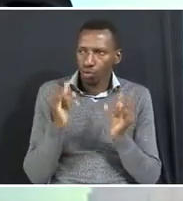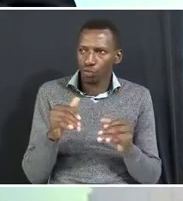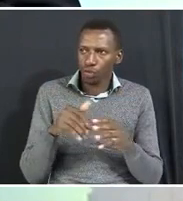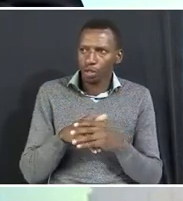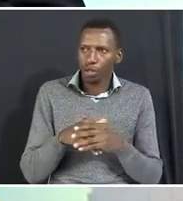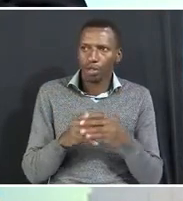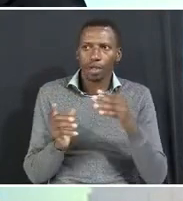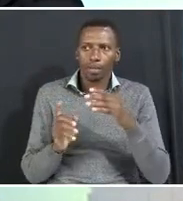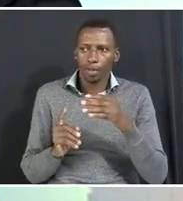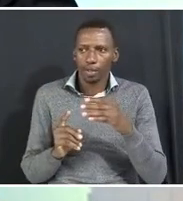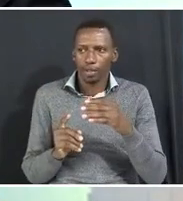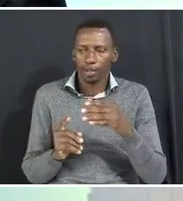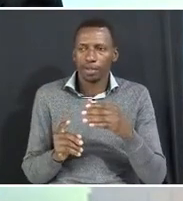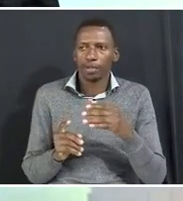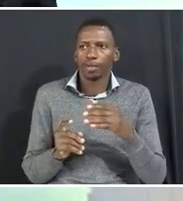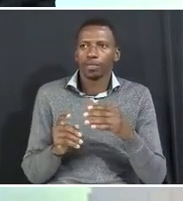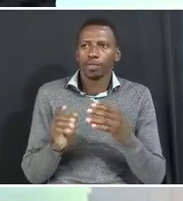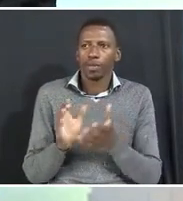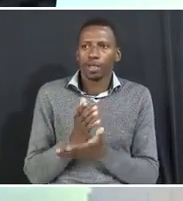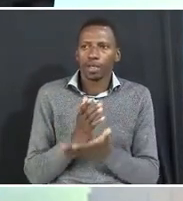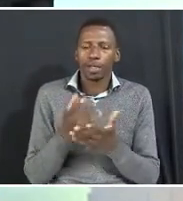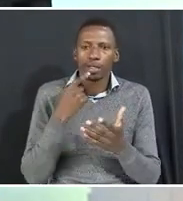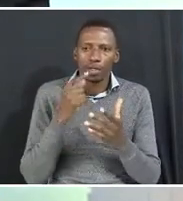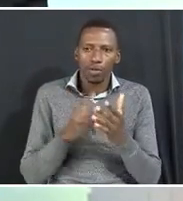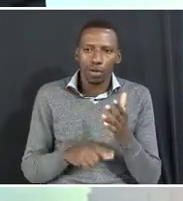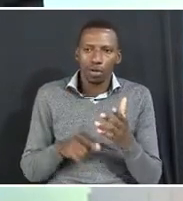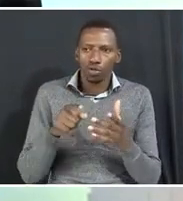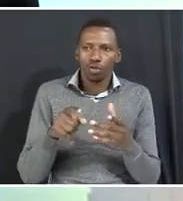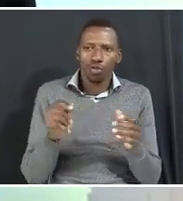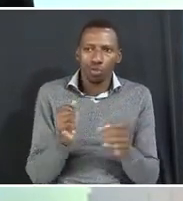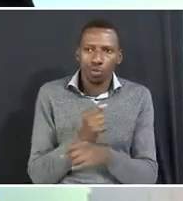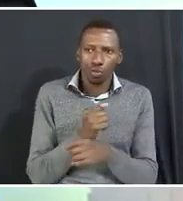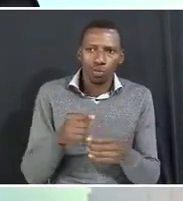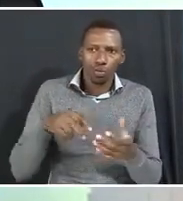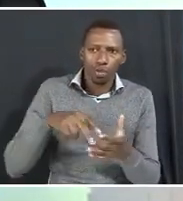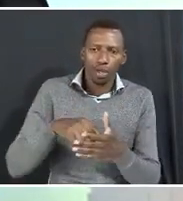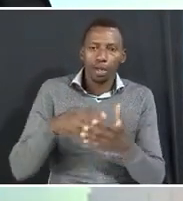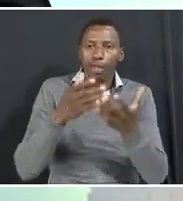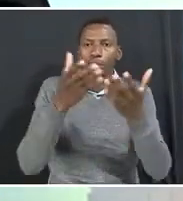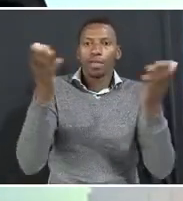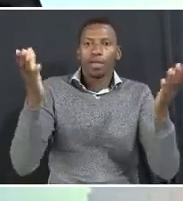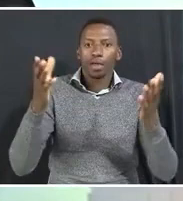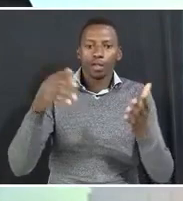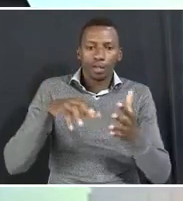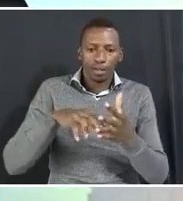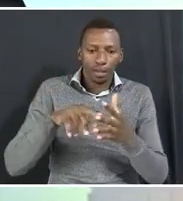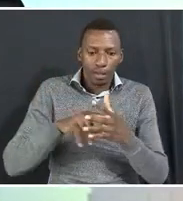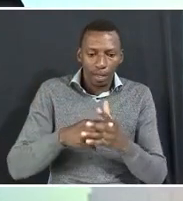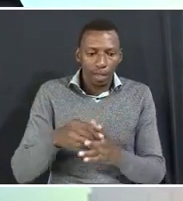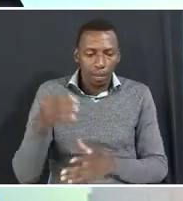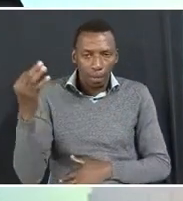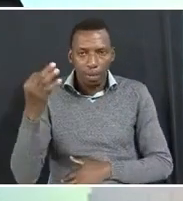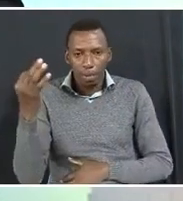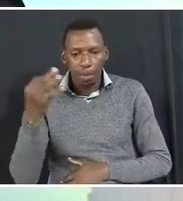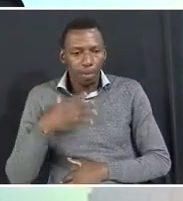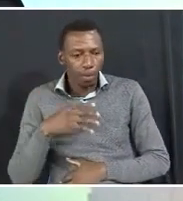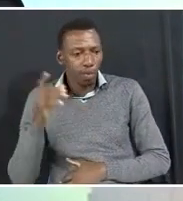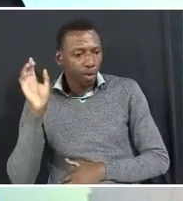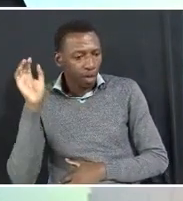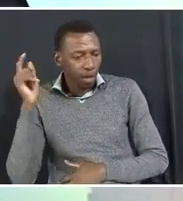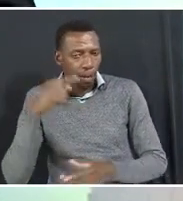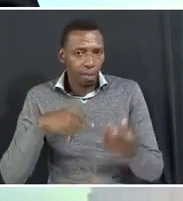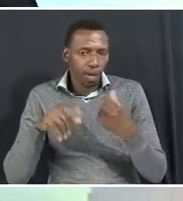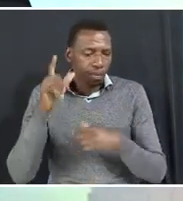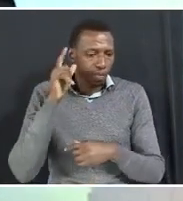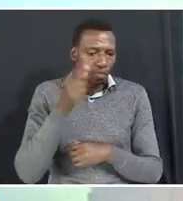there share with us today that no one will stand in, you can't stand in the street and start preaching and people would come listening to you. No